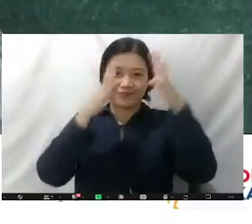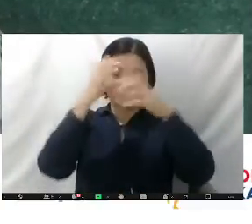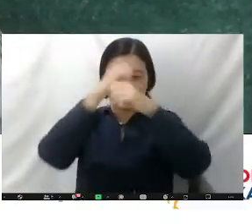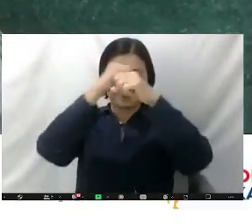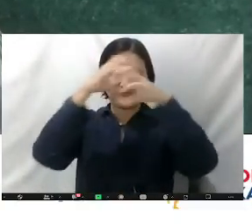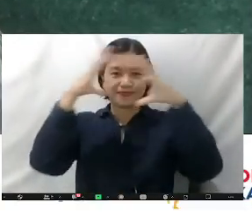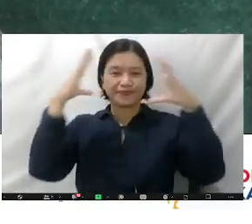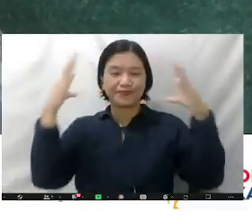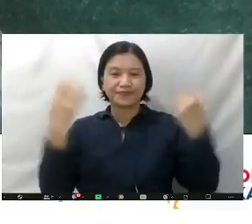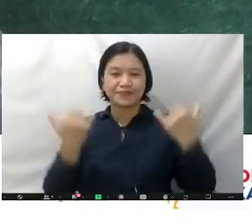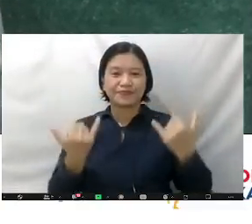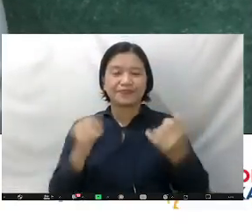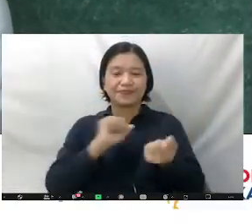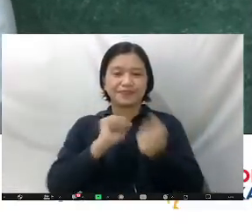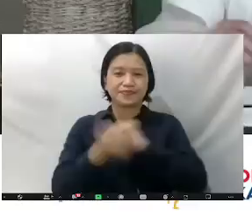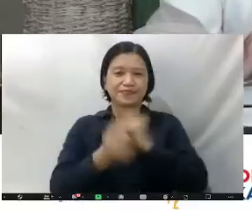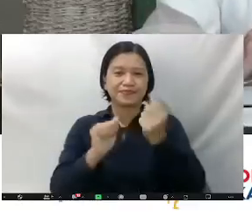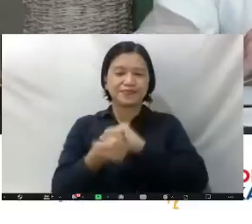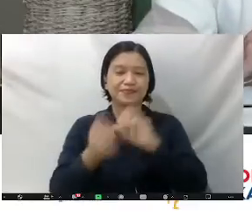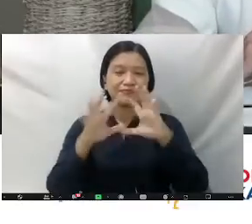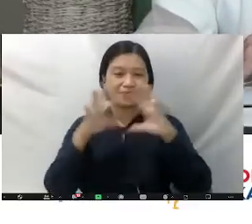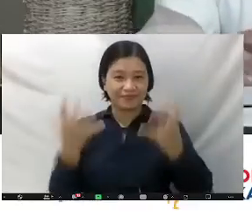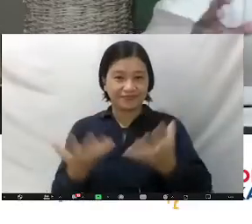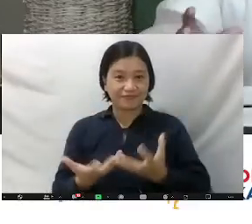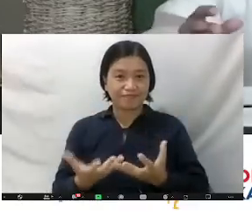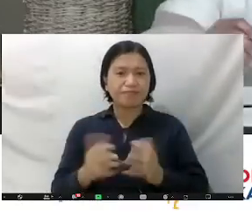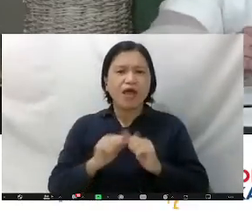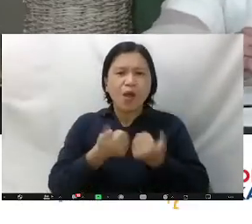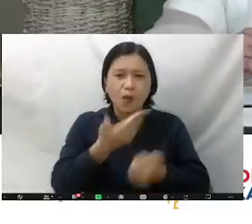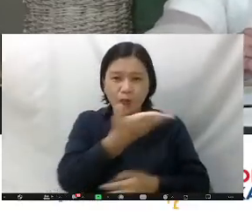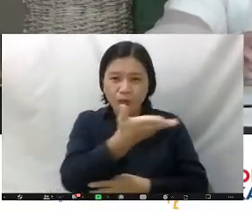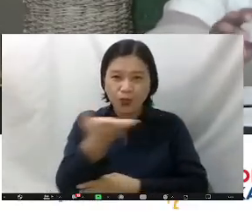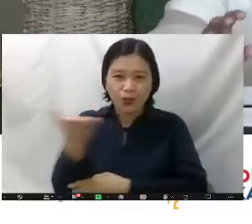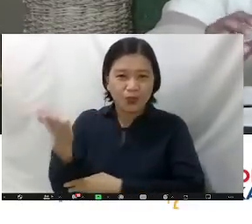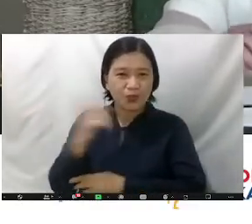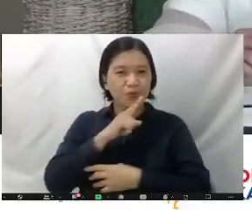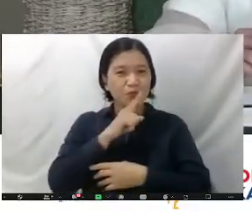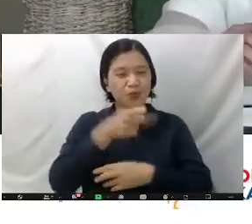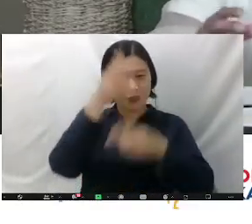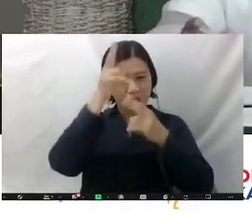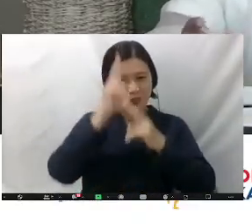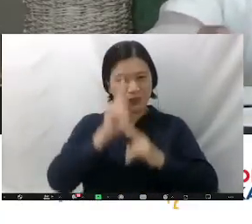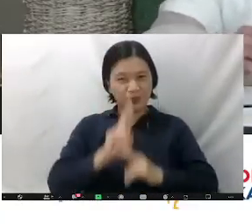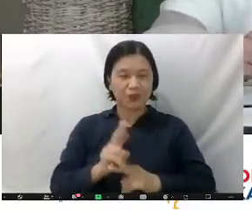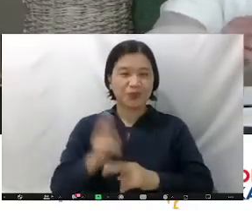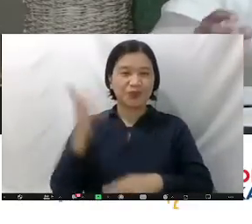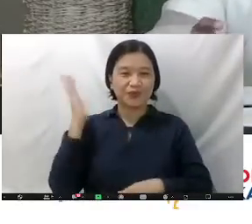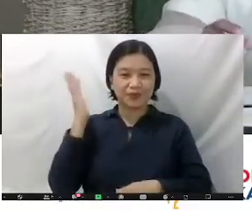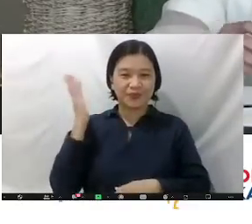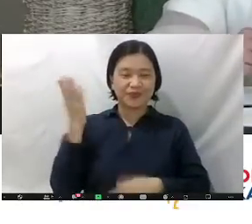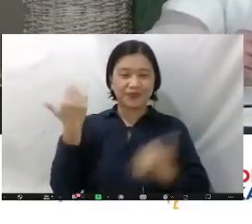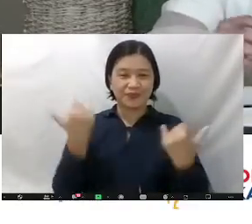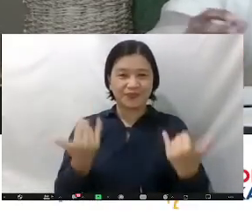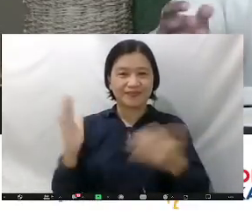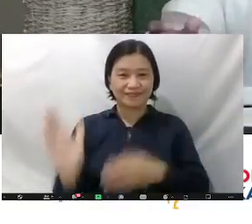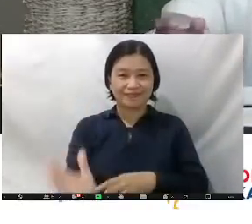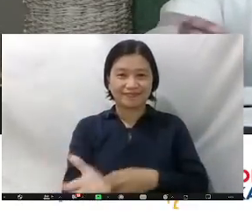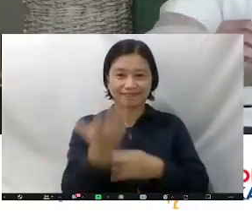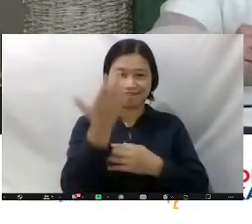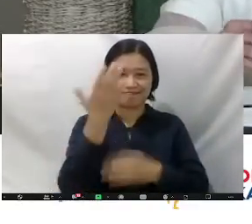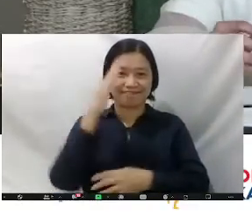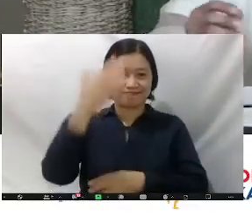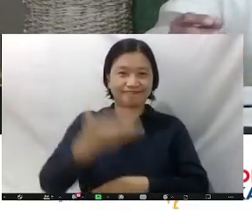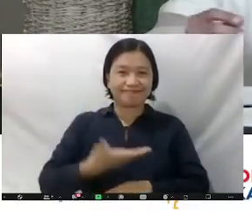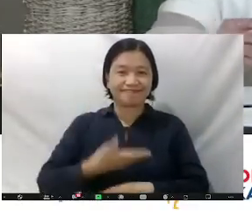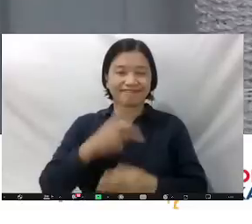very changing world. Yes, and kumusta po kayong lahat? It's definitely an honor to be your host this morning as we hold the opening ceremony